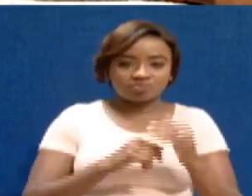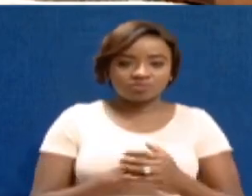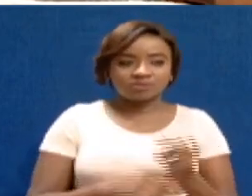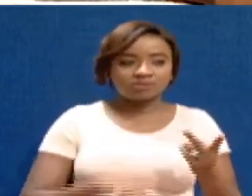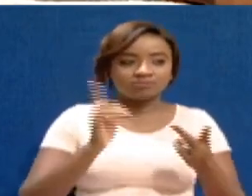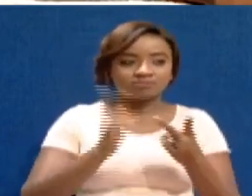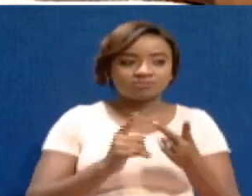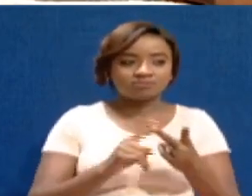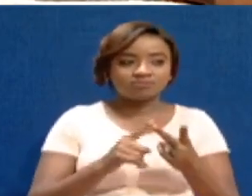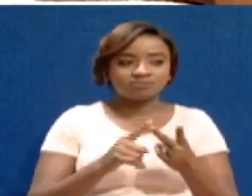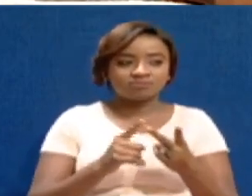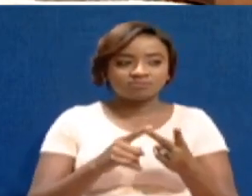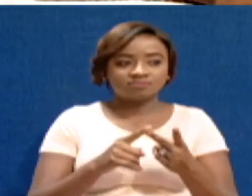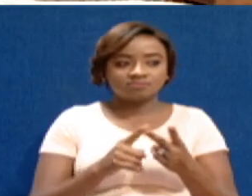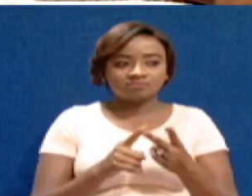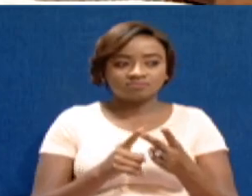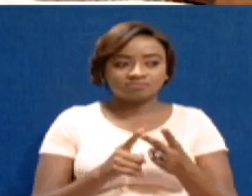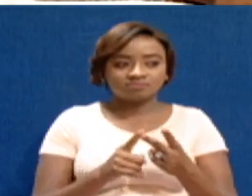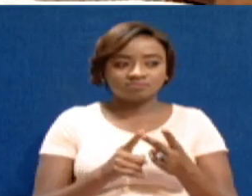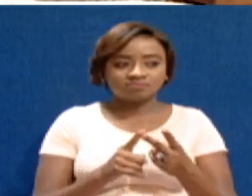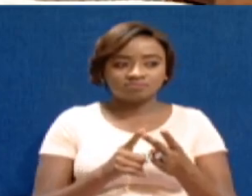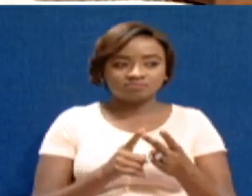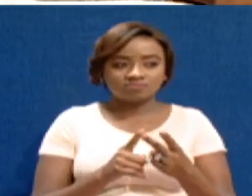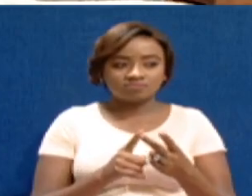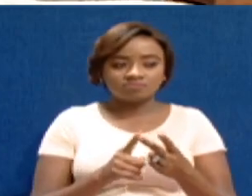not just it's actually a mixed